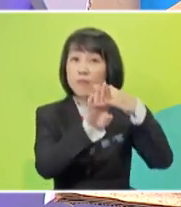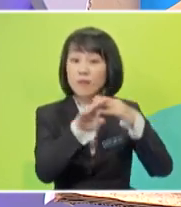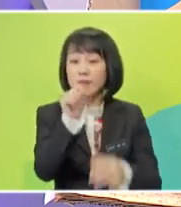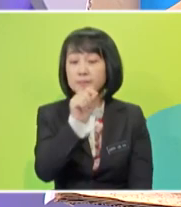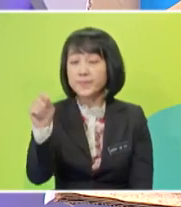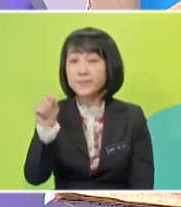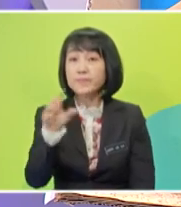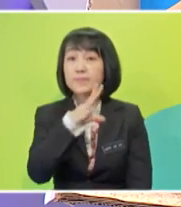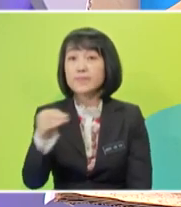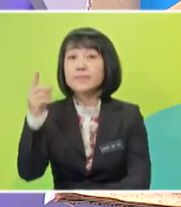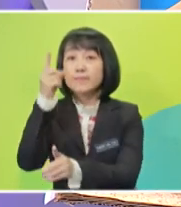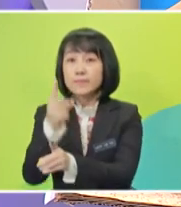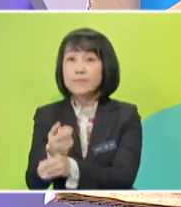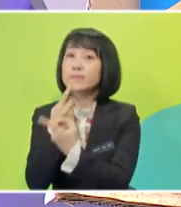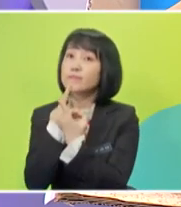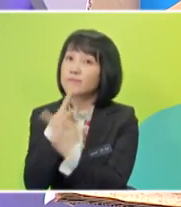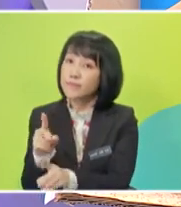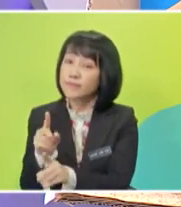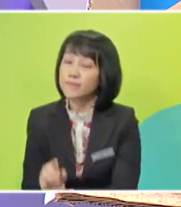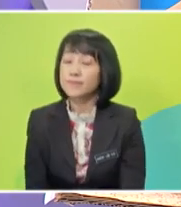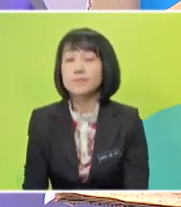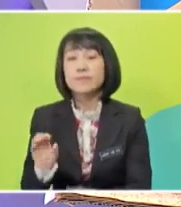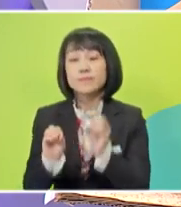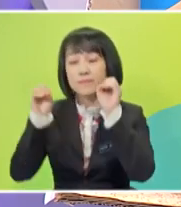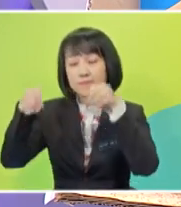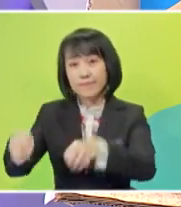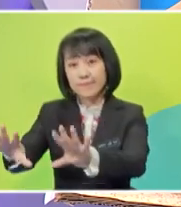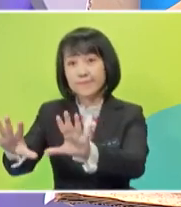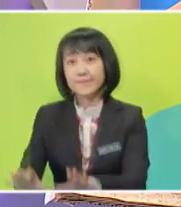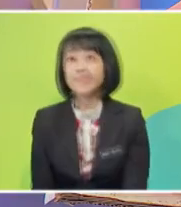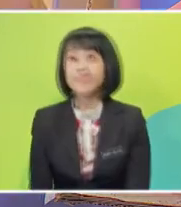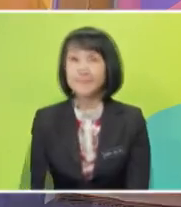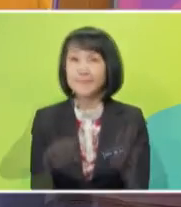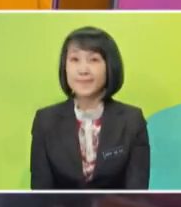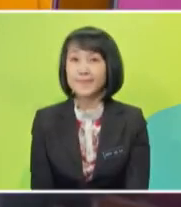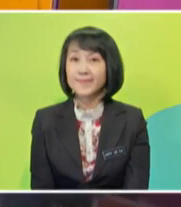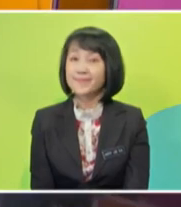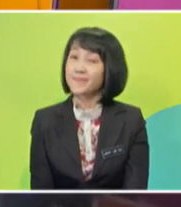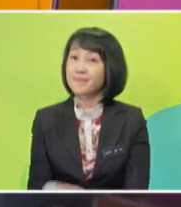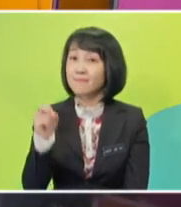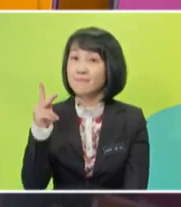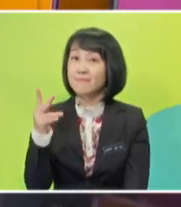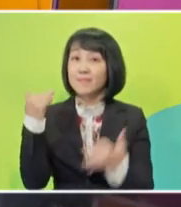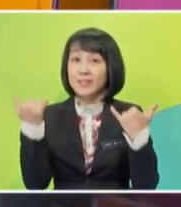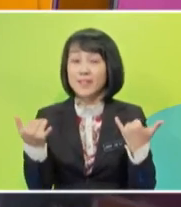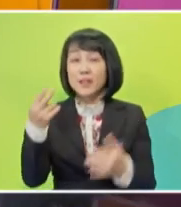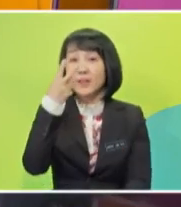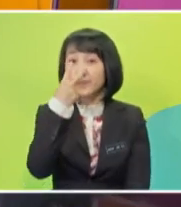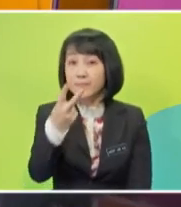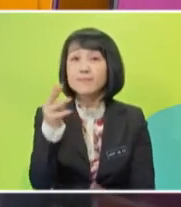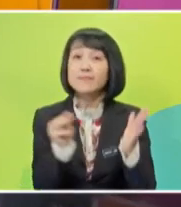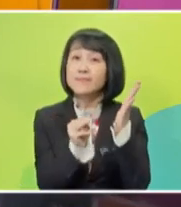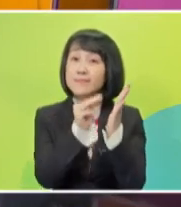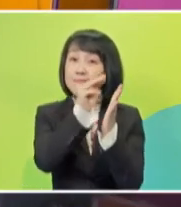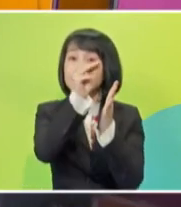correct answer, ocean. Let's begin with our first one. Okay, now let's have a look at the map.